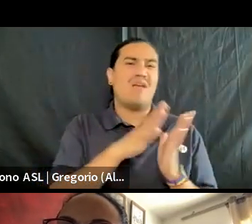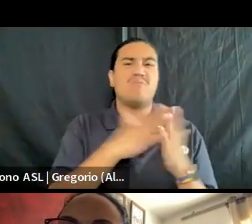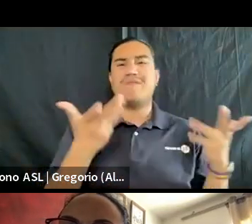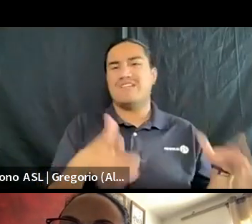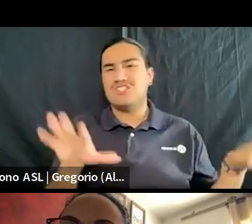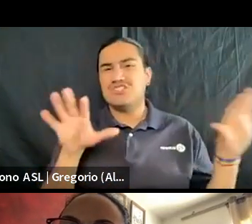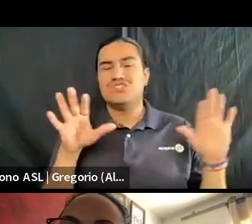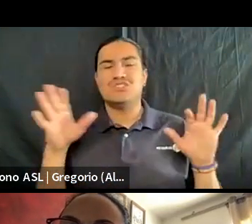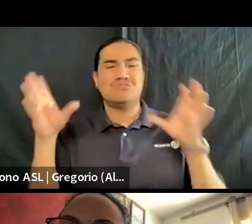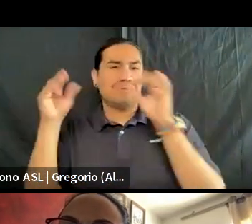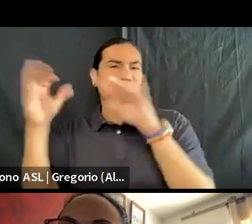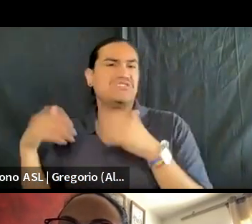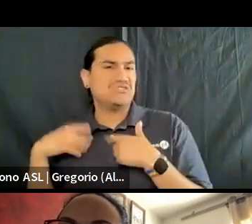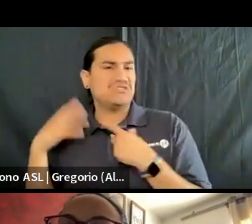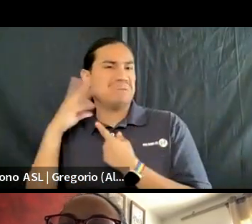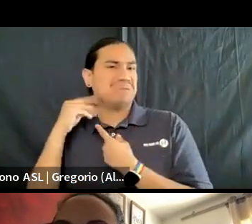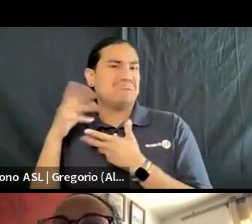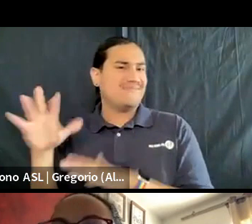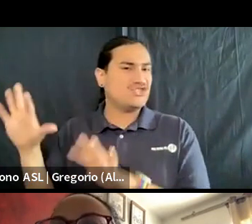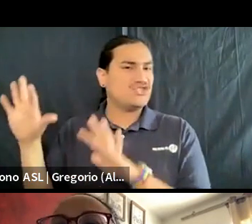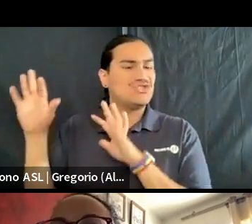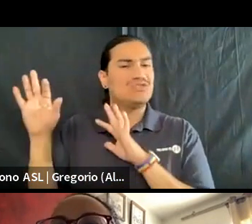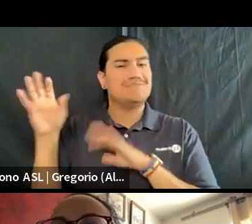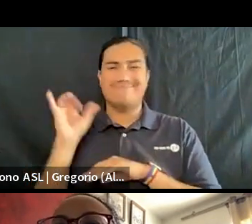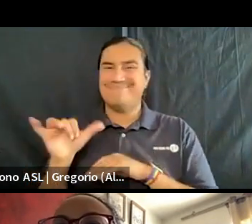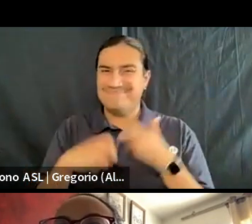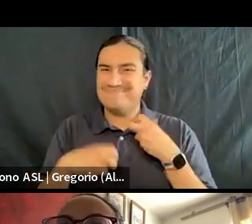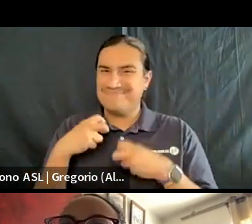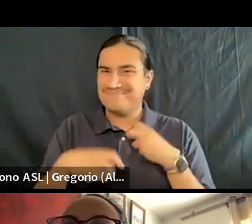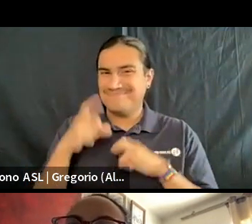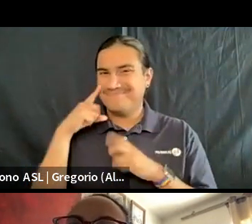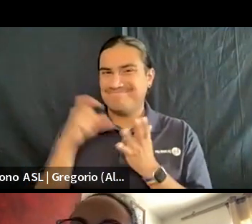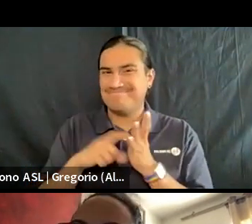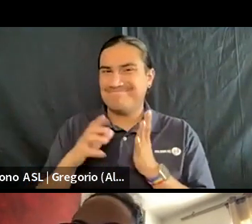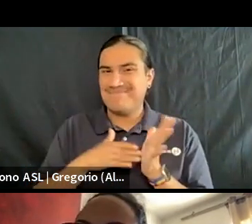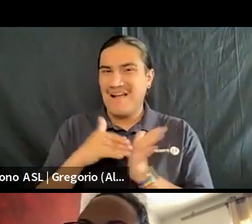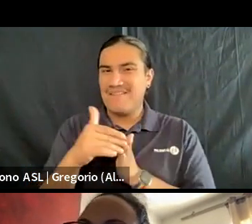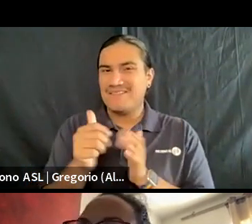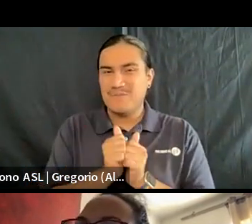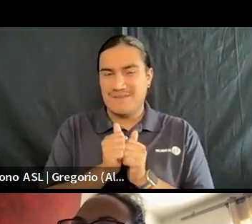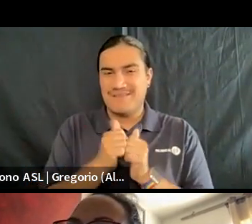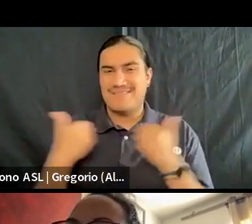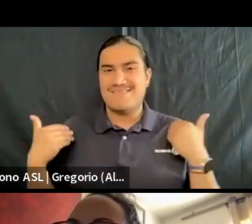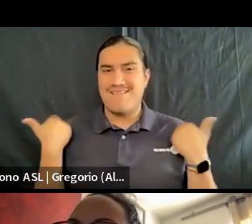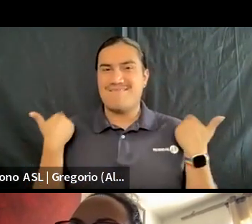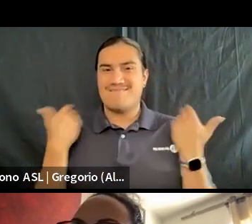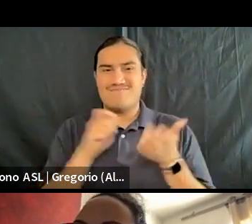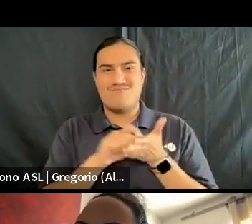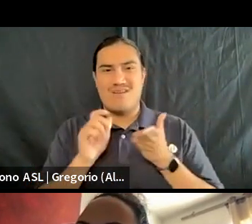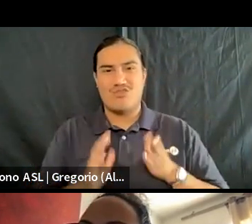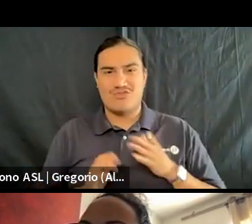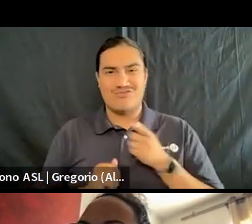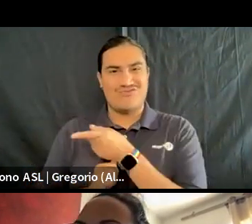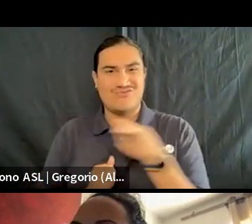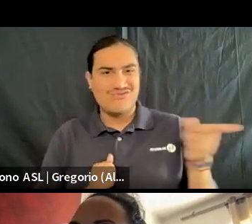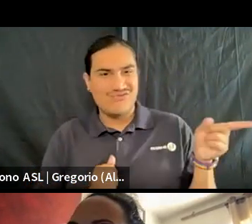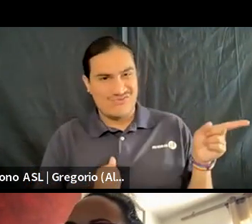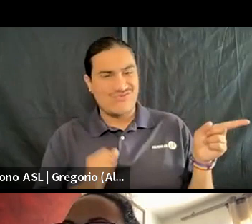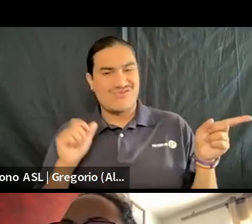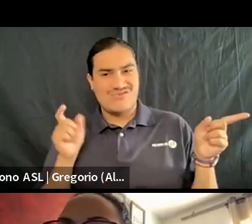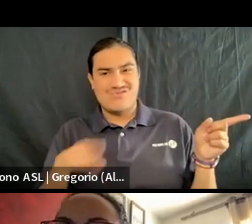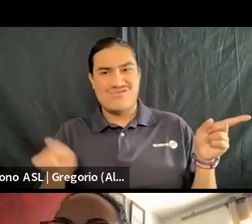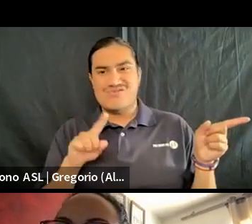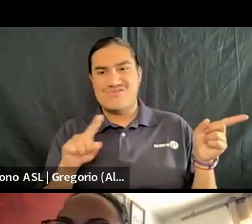have my teacher, or whatever. And that's a problem that I see a lot with the young writers, where they don't